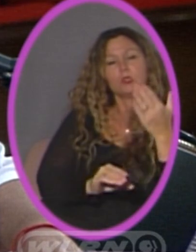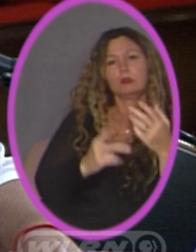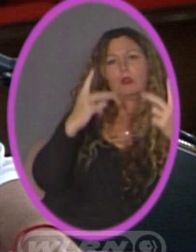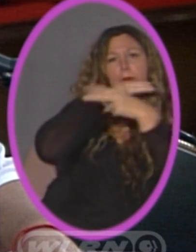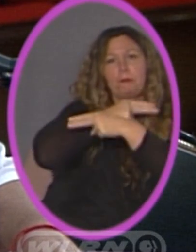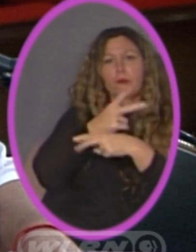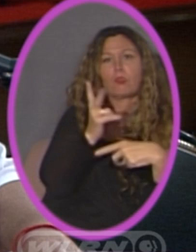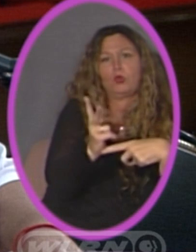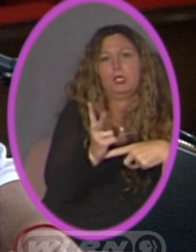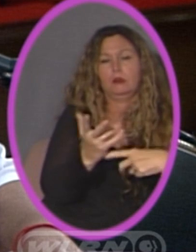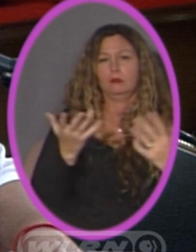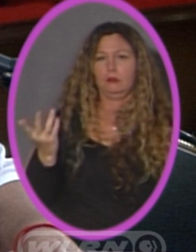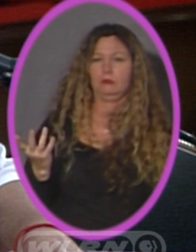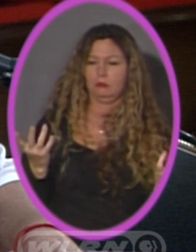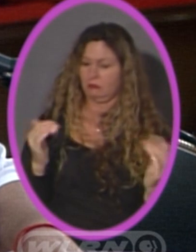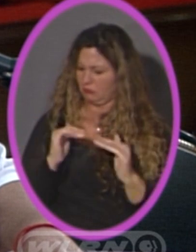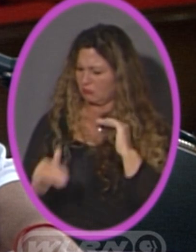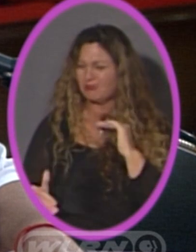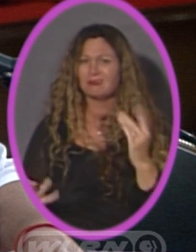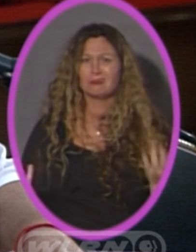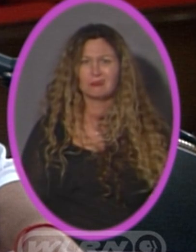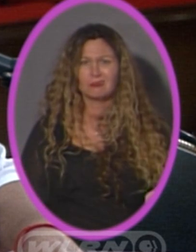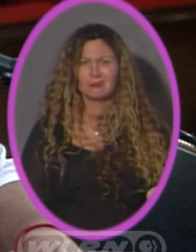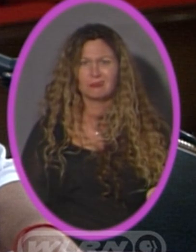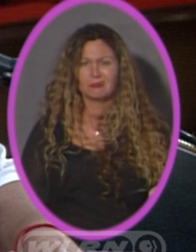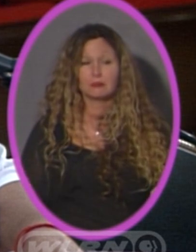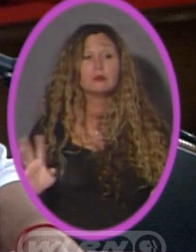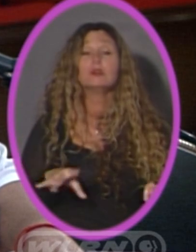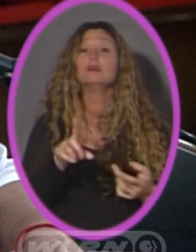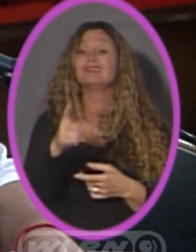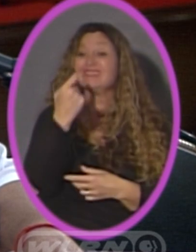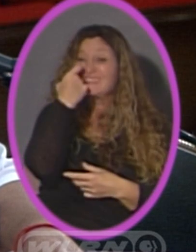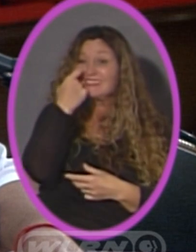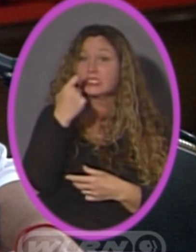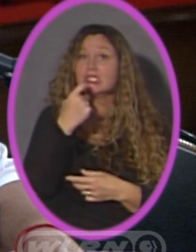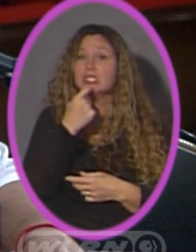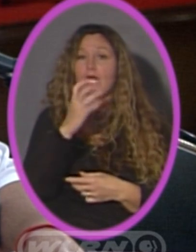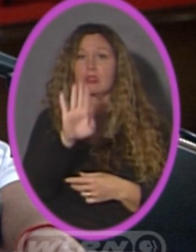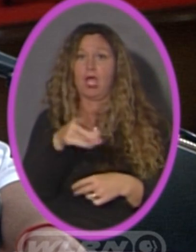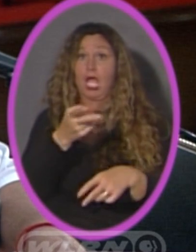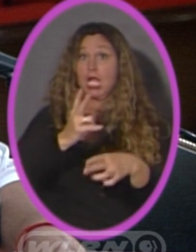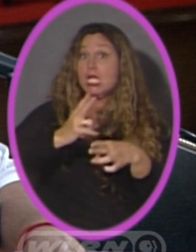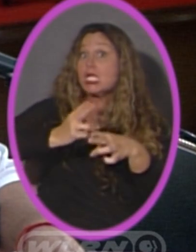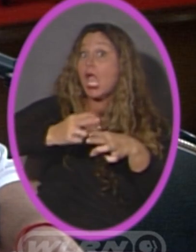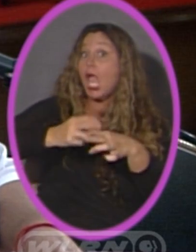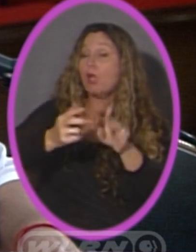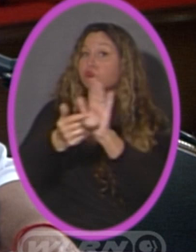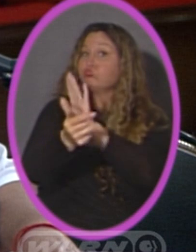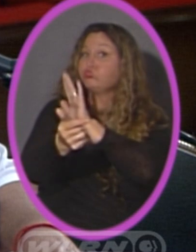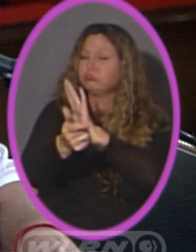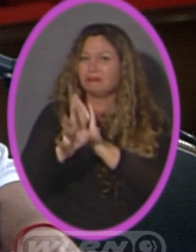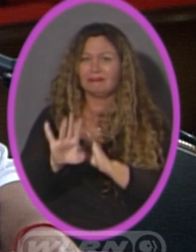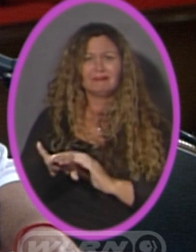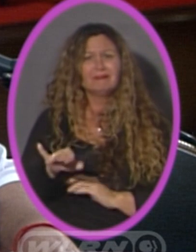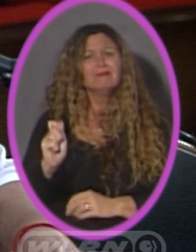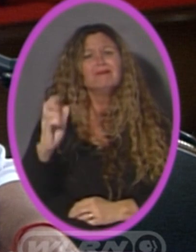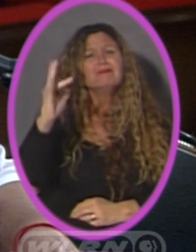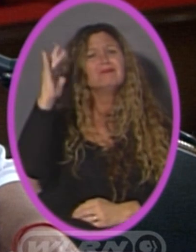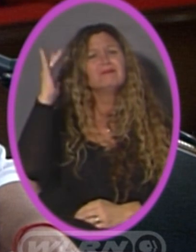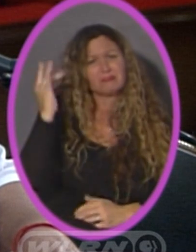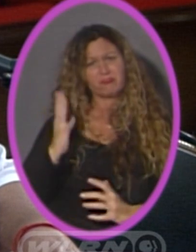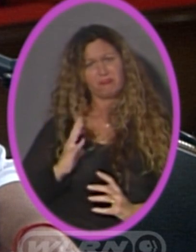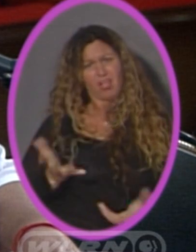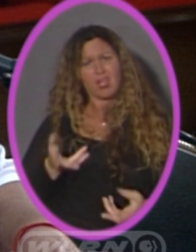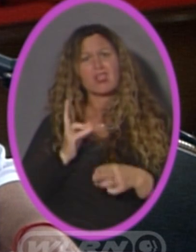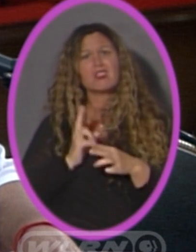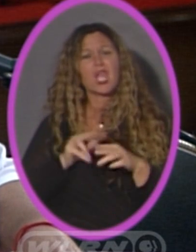mentioning names. Back in April of 2015 was the first time that a speaker would be told that he or she could not say names. In October, the issue was brought up